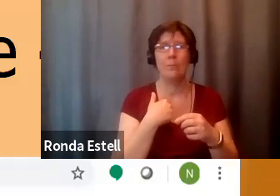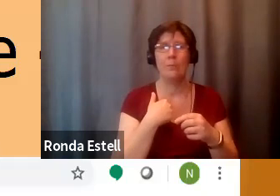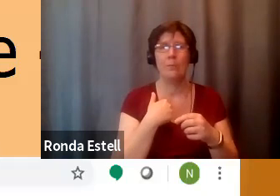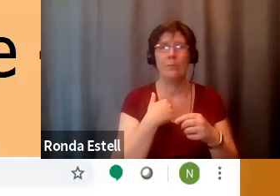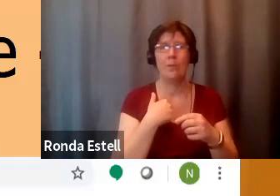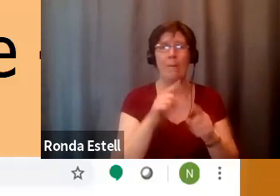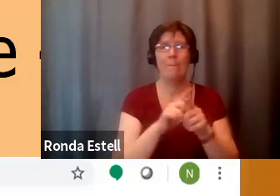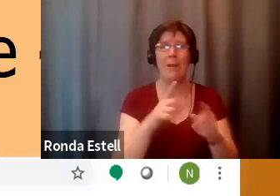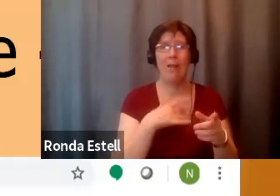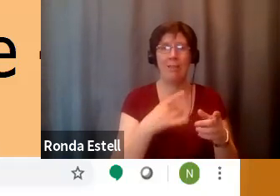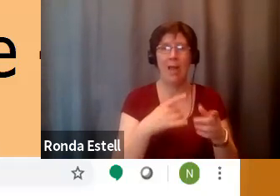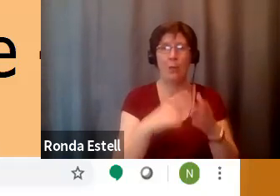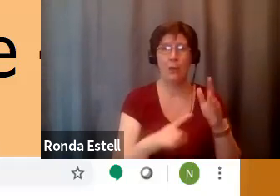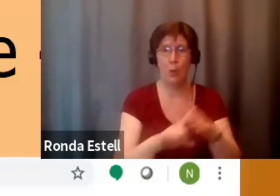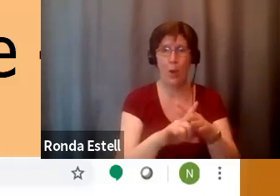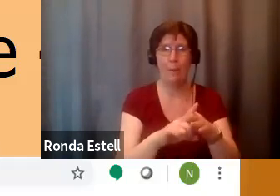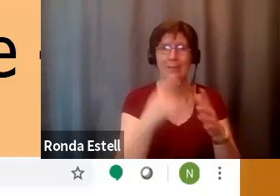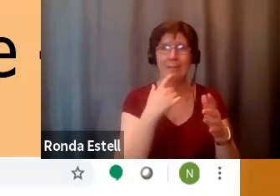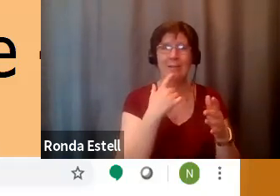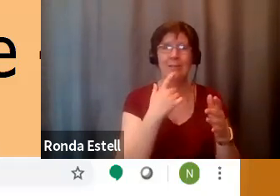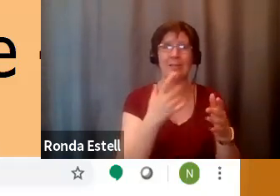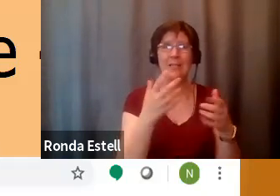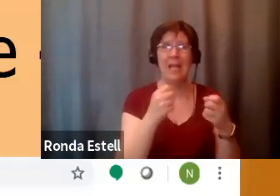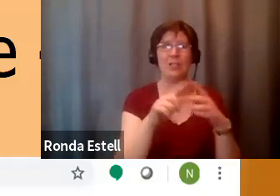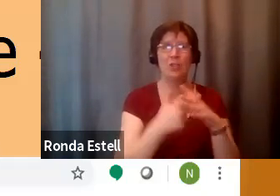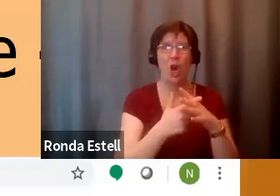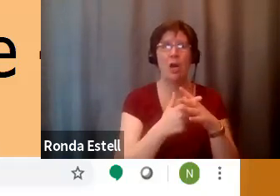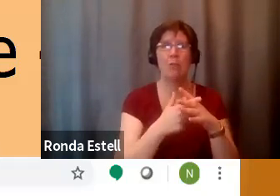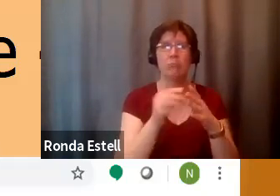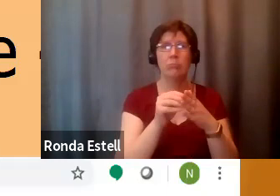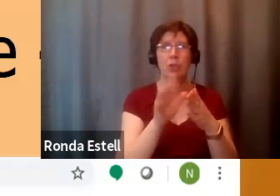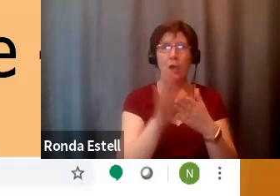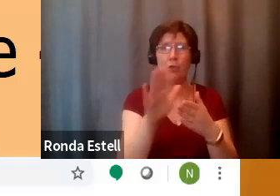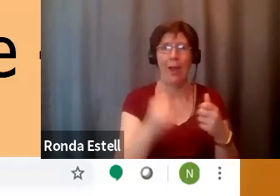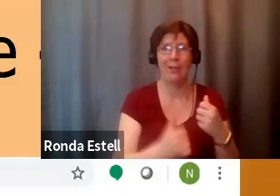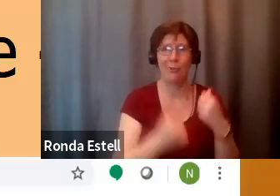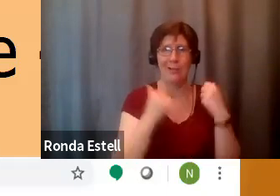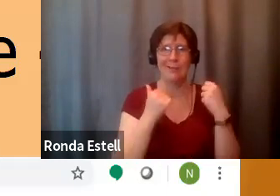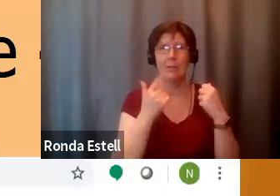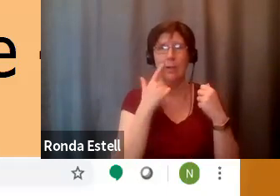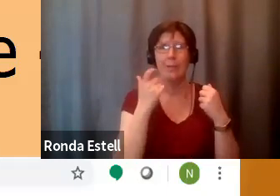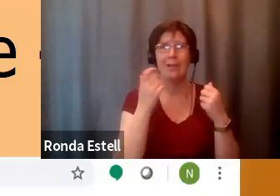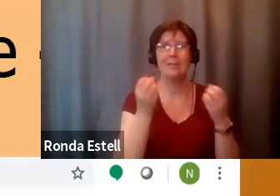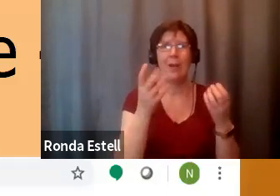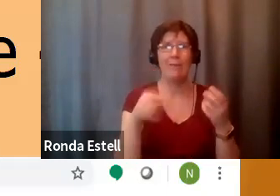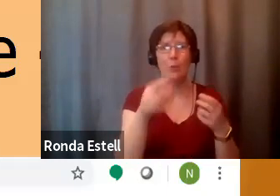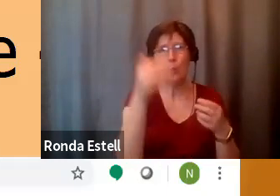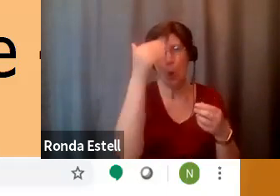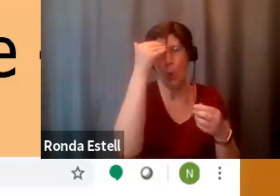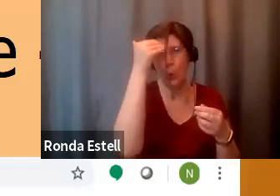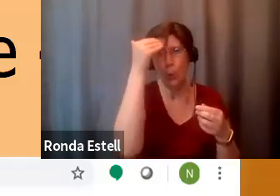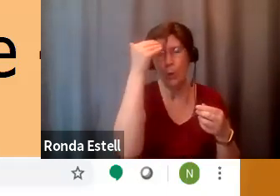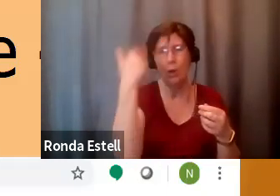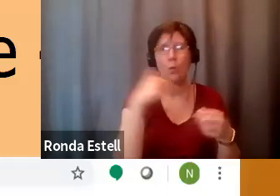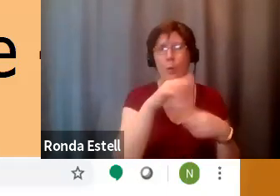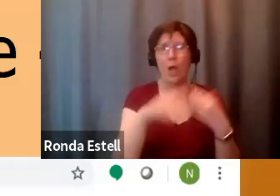But I like what showed up. It says to get started, enter your address. Because as many of you know, we all